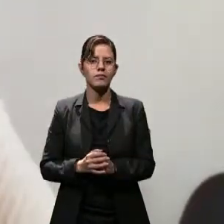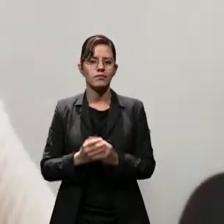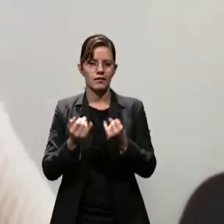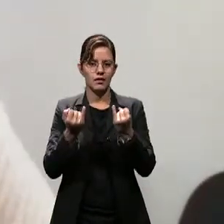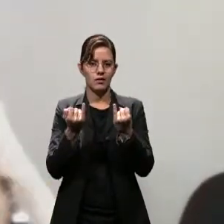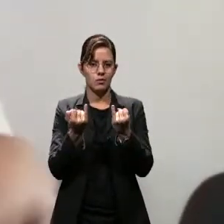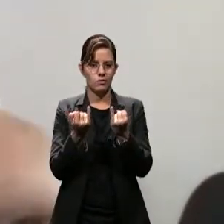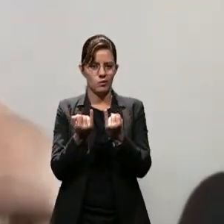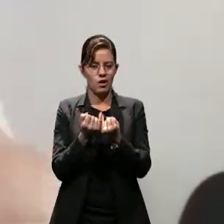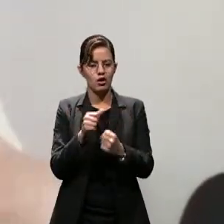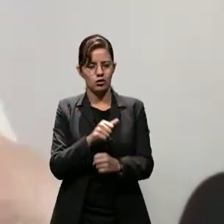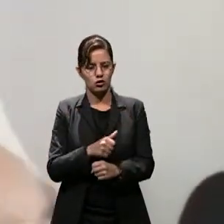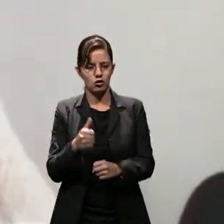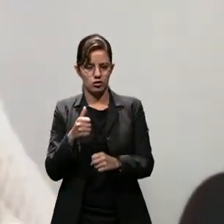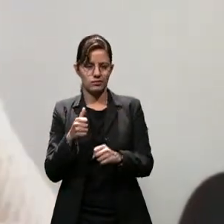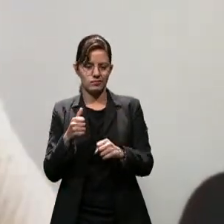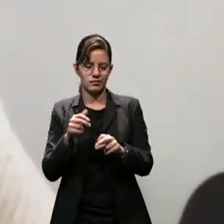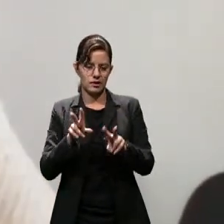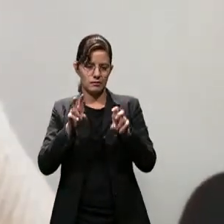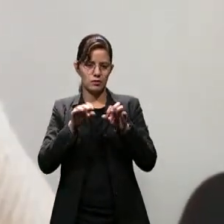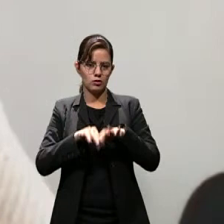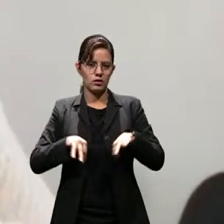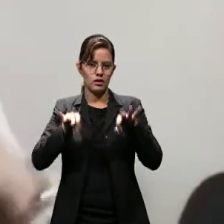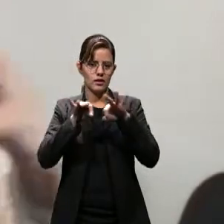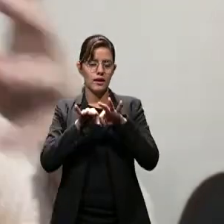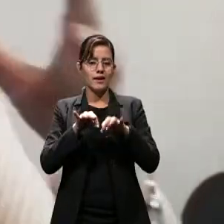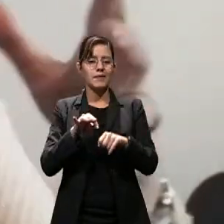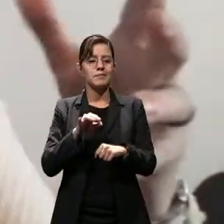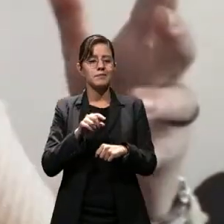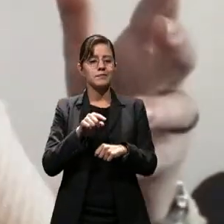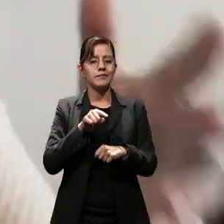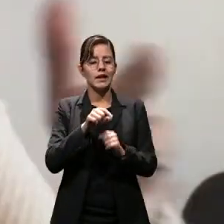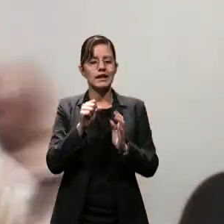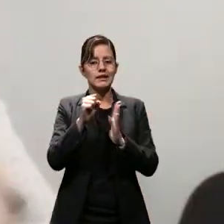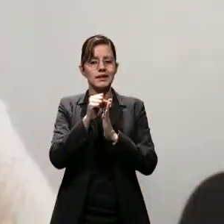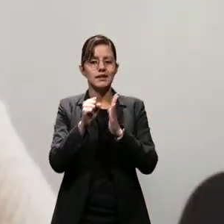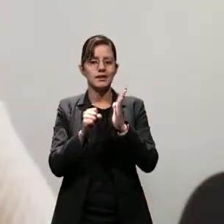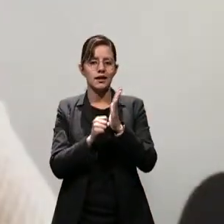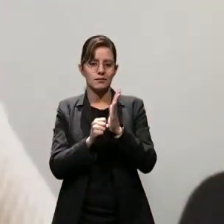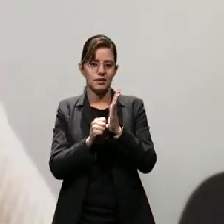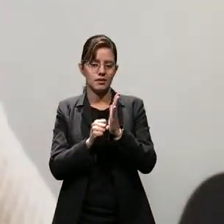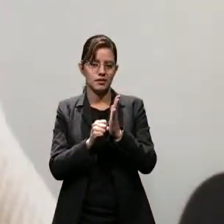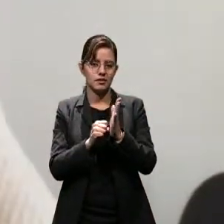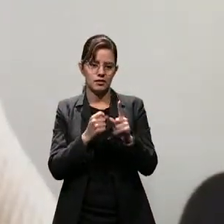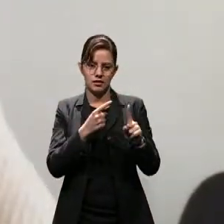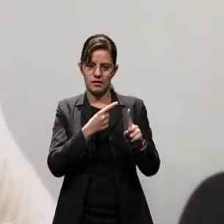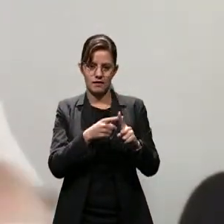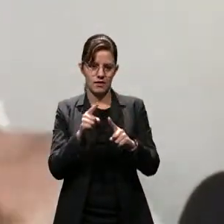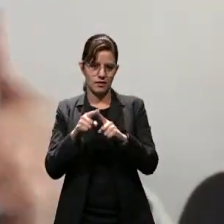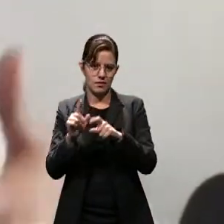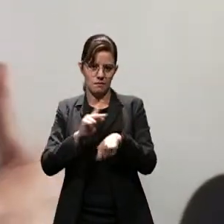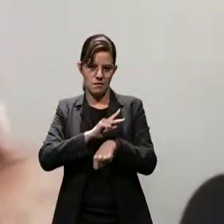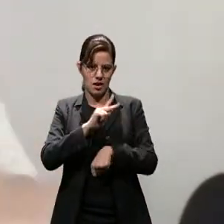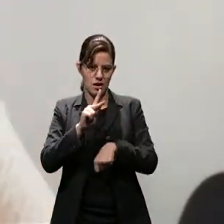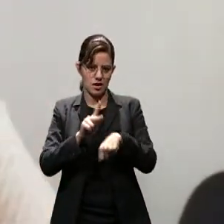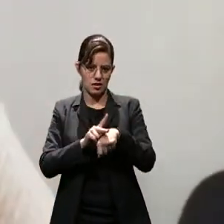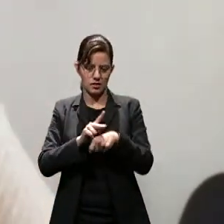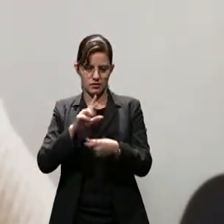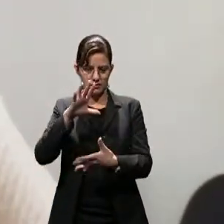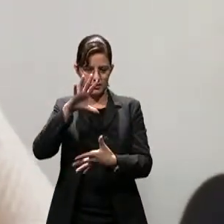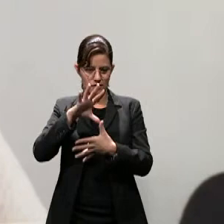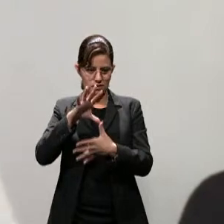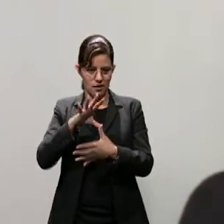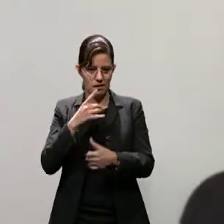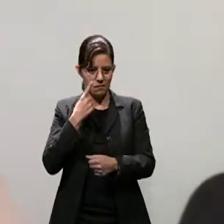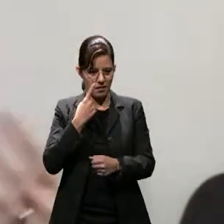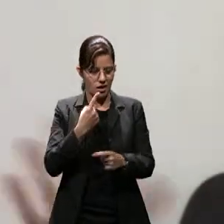found is that there are very important differences between the systems in different countries of the